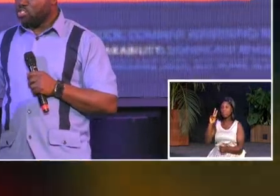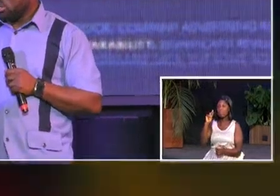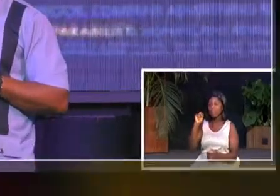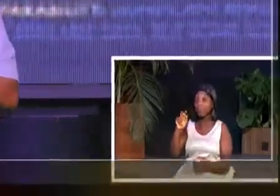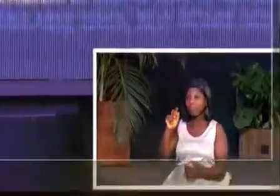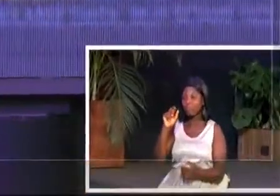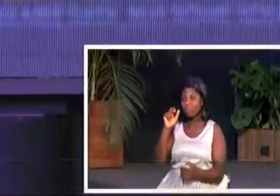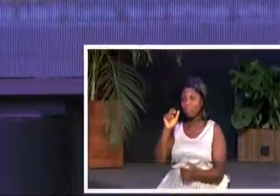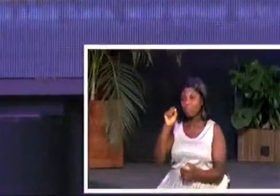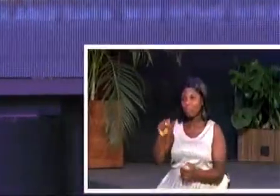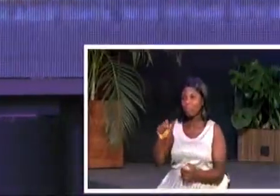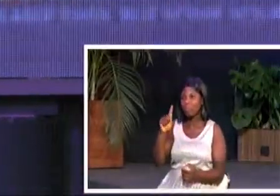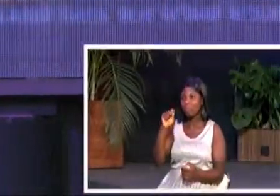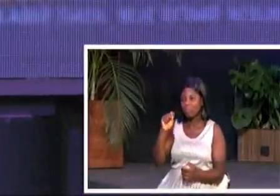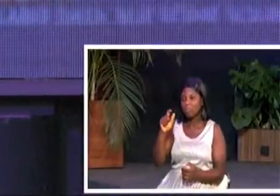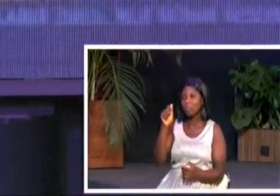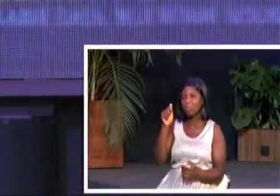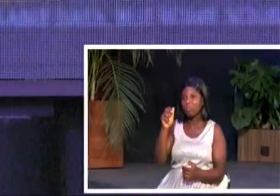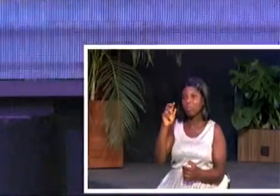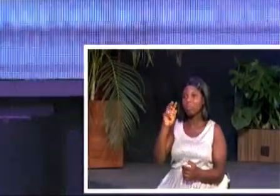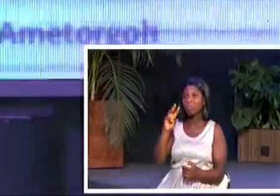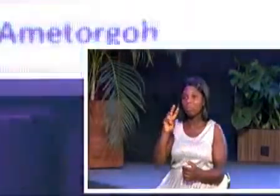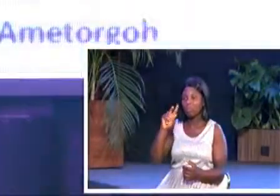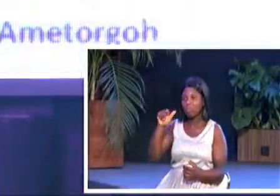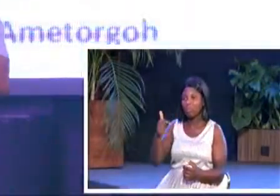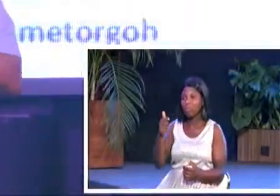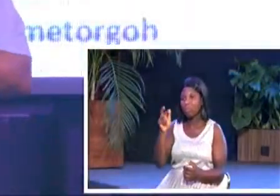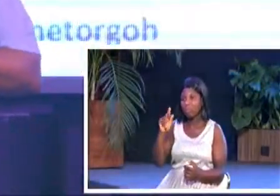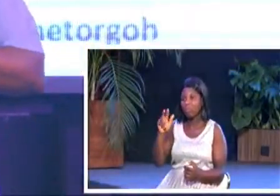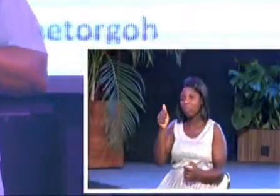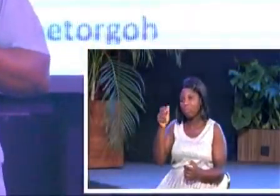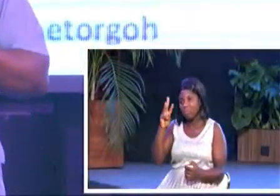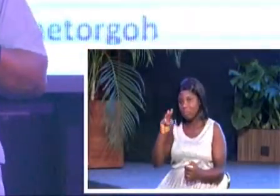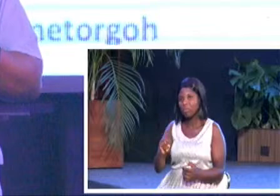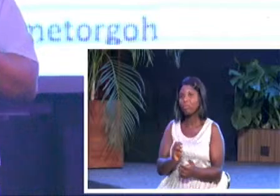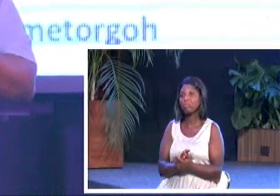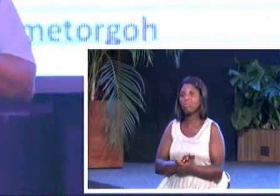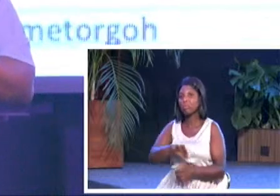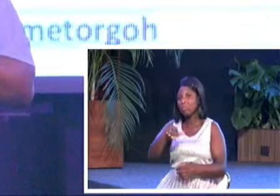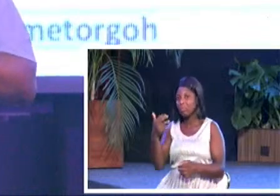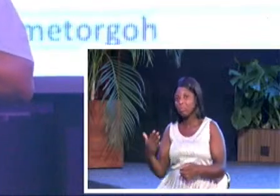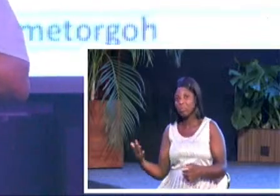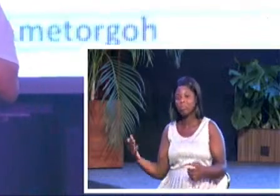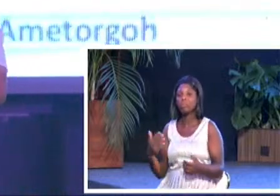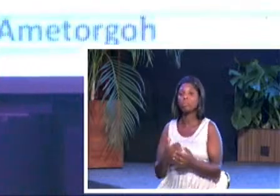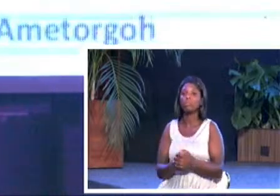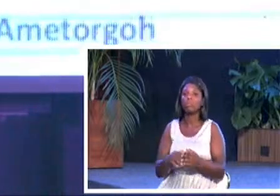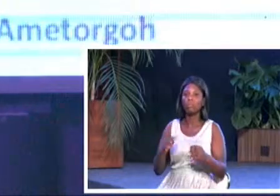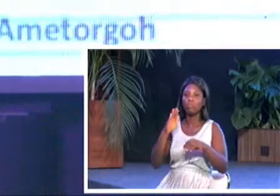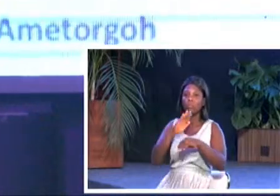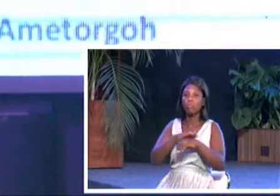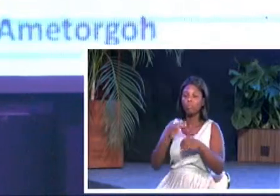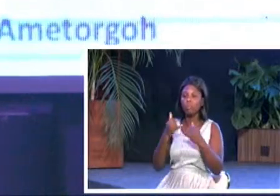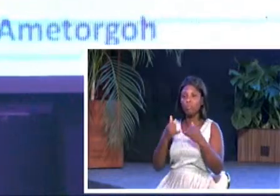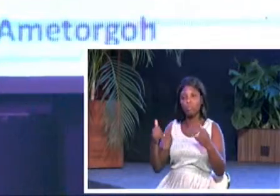categorized the jobs into what I call job pillars to make it easier for all of us to understand. So the job pillars, we have the